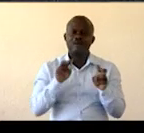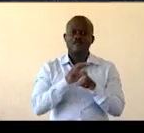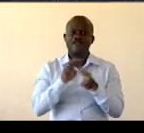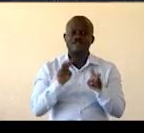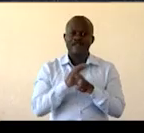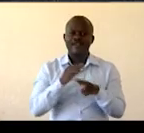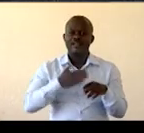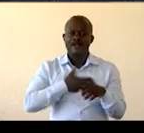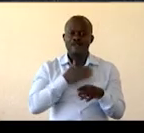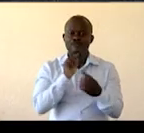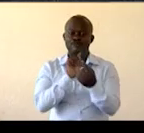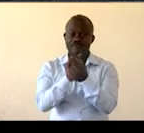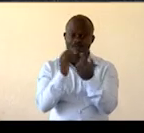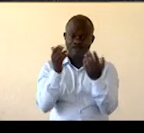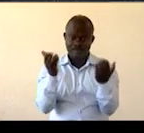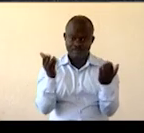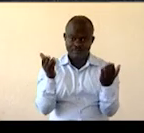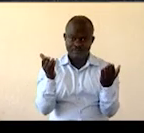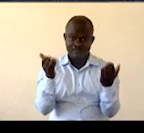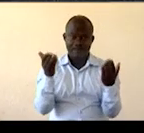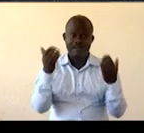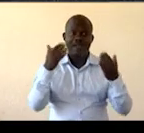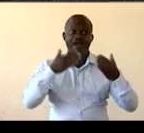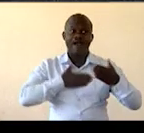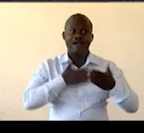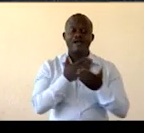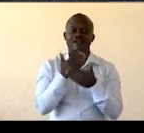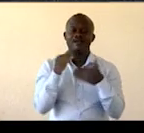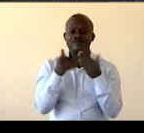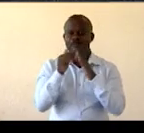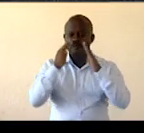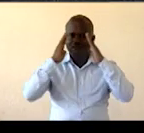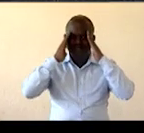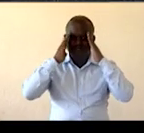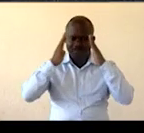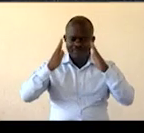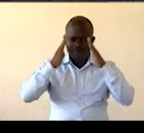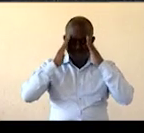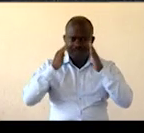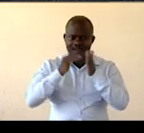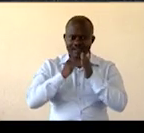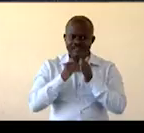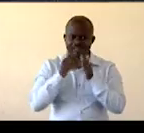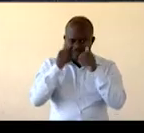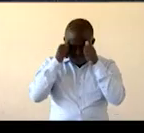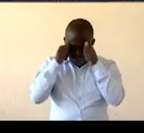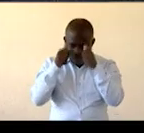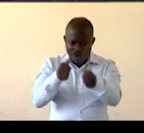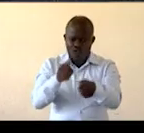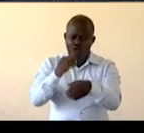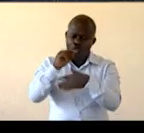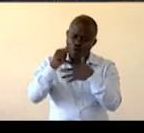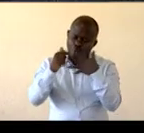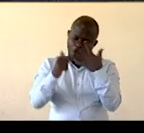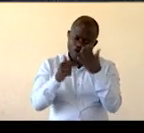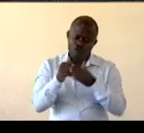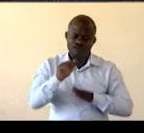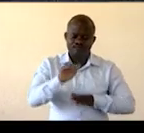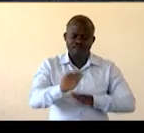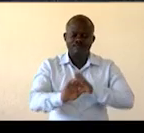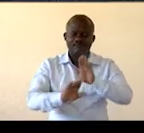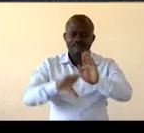you. I request you to pay attention and follow all the steps of this lesson